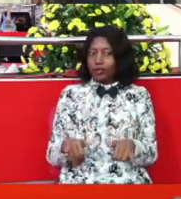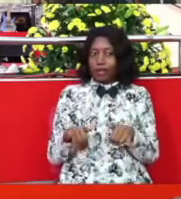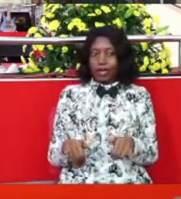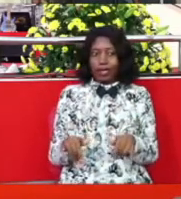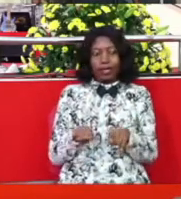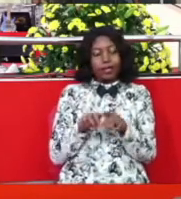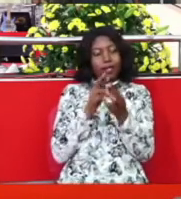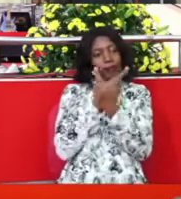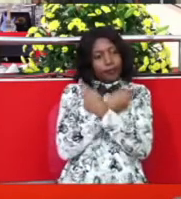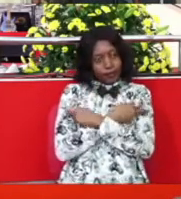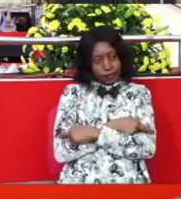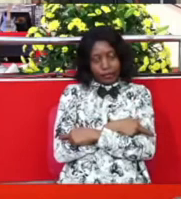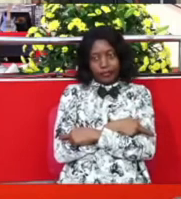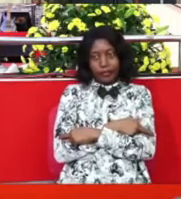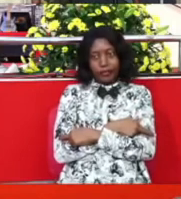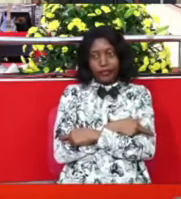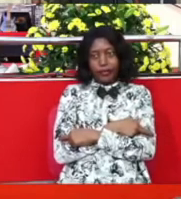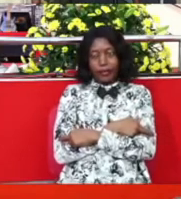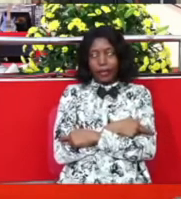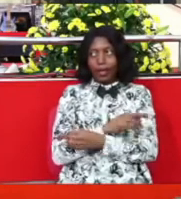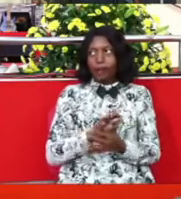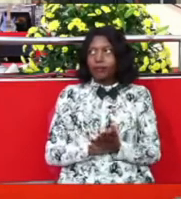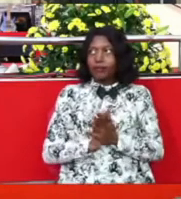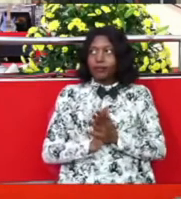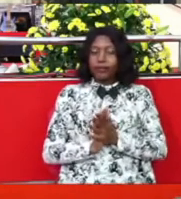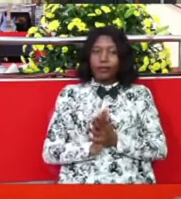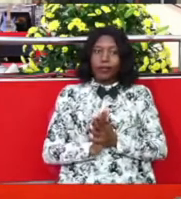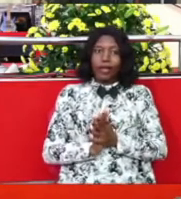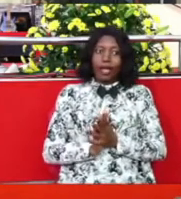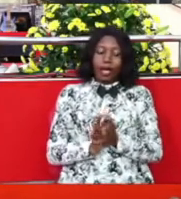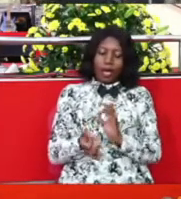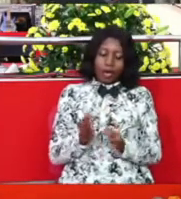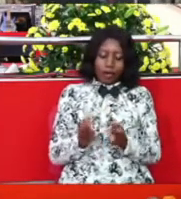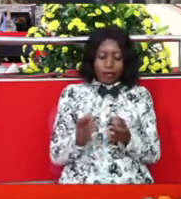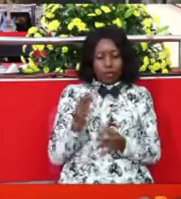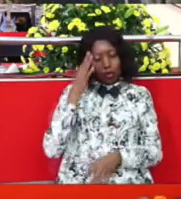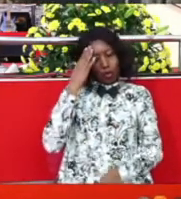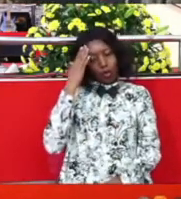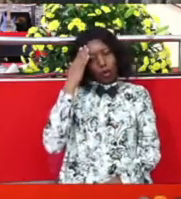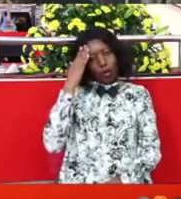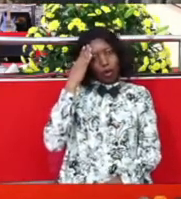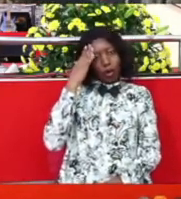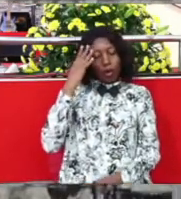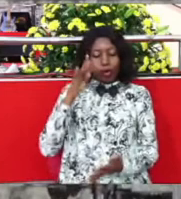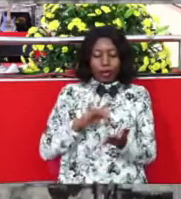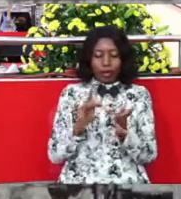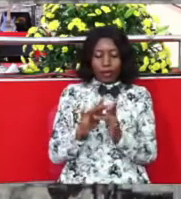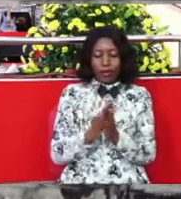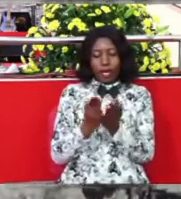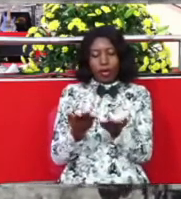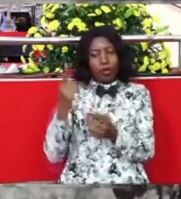hangeaibikia kumwalika Mungu akaweza kupata mahali pa kuishi. If you've done a little bit of biblical history, kama umesoma Biblia, historia ya Biblia,